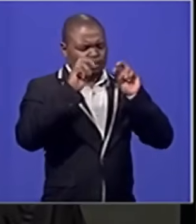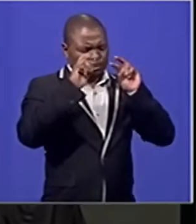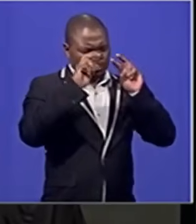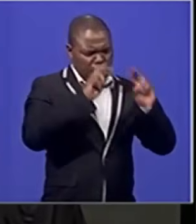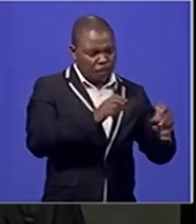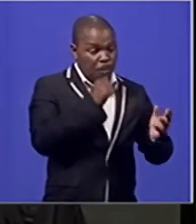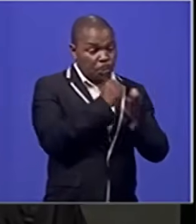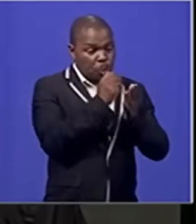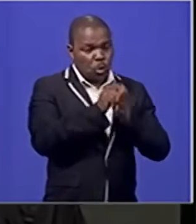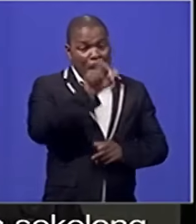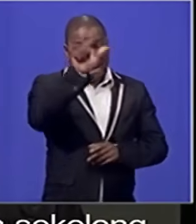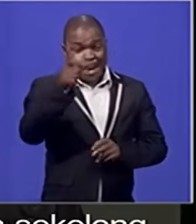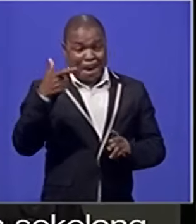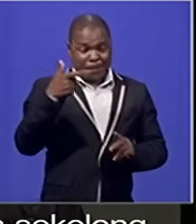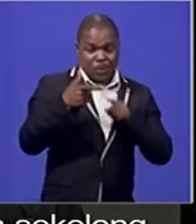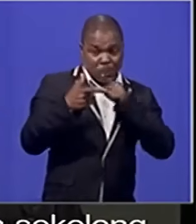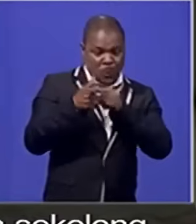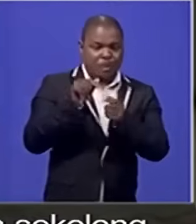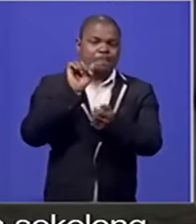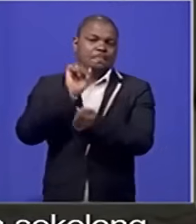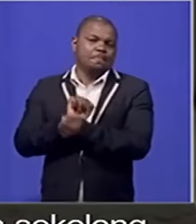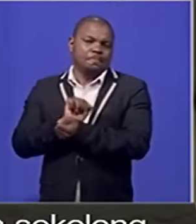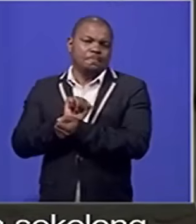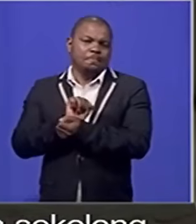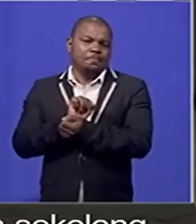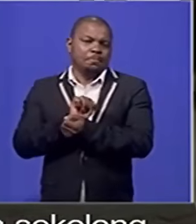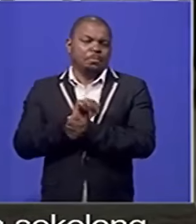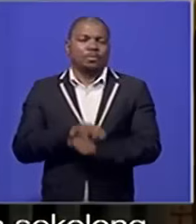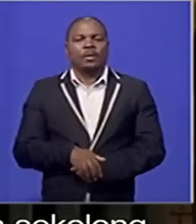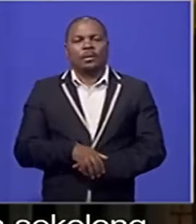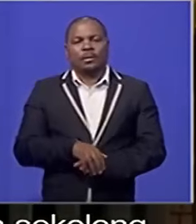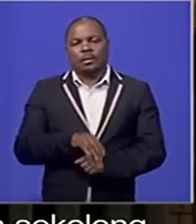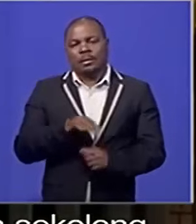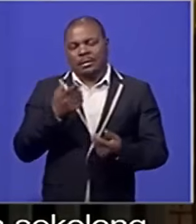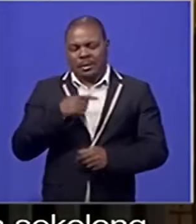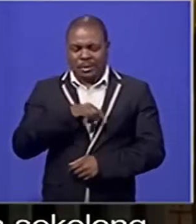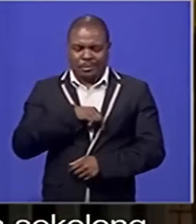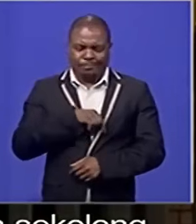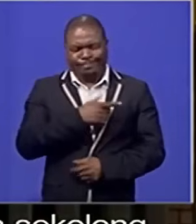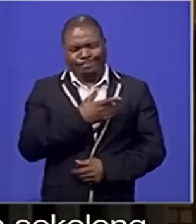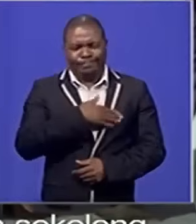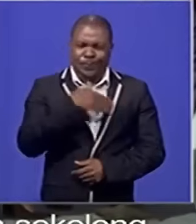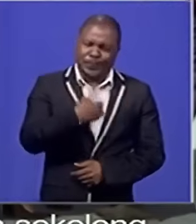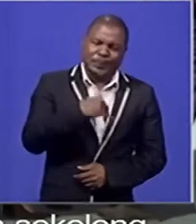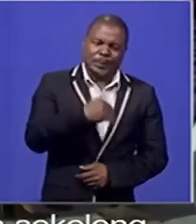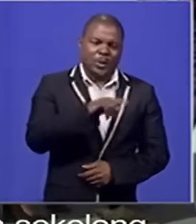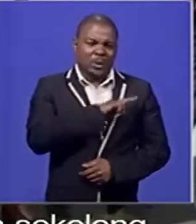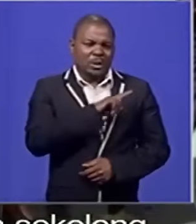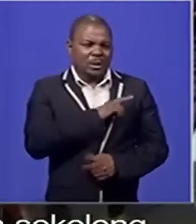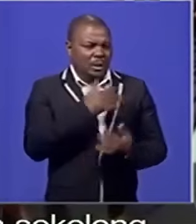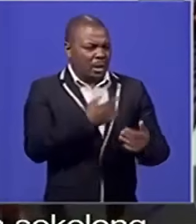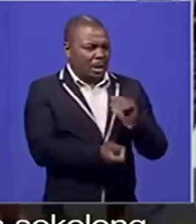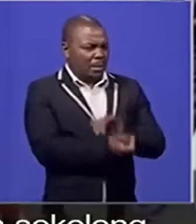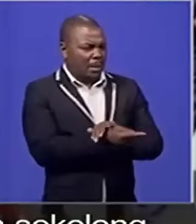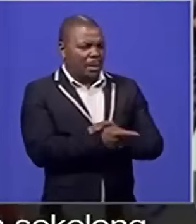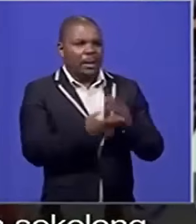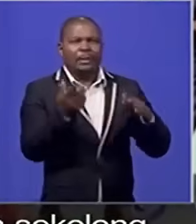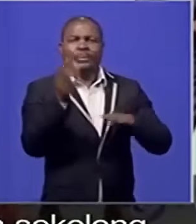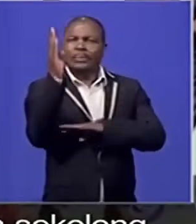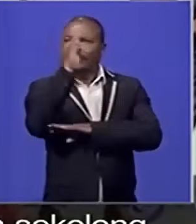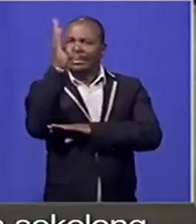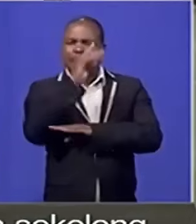the culprits are brought to book, the perpetrators. This is very painful that this happens. They happened during